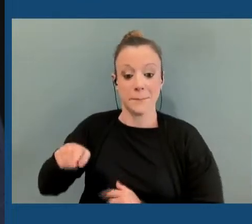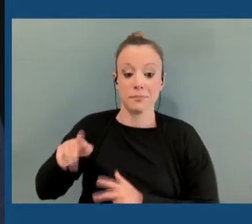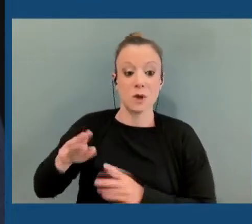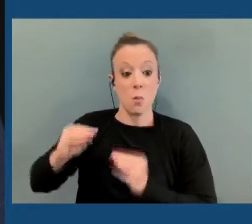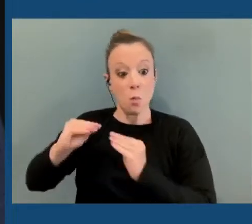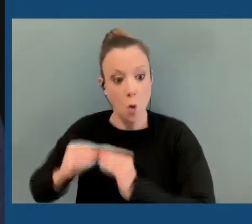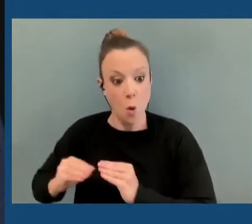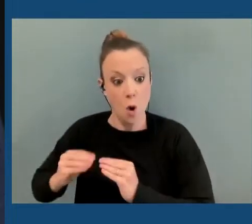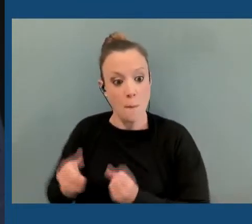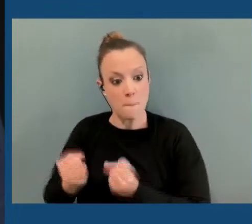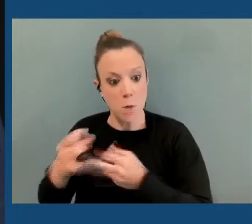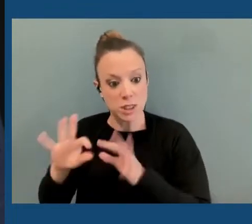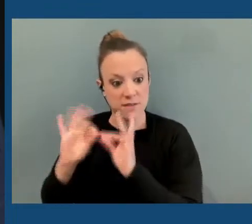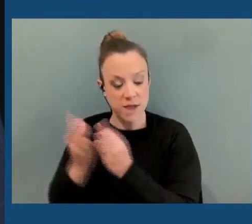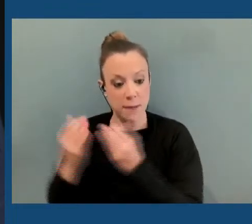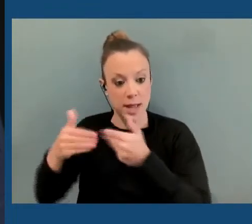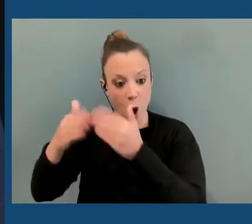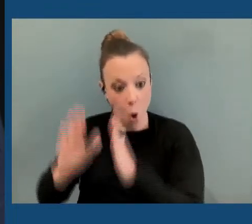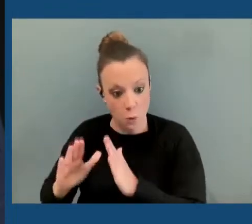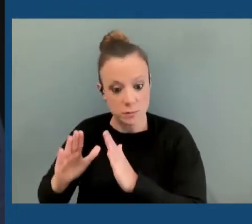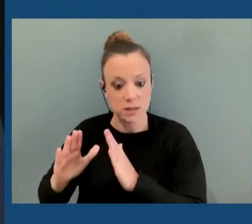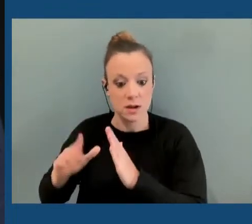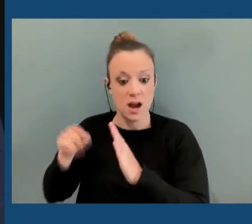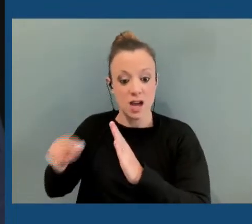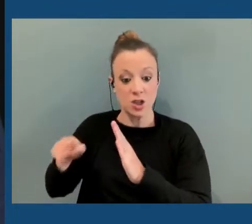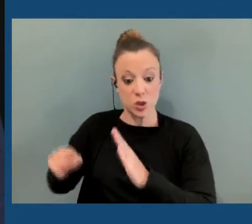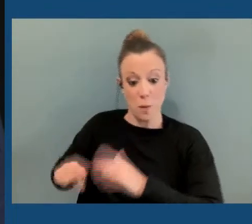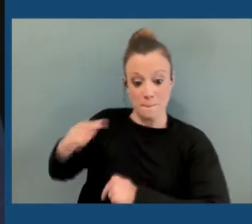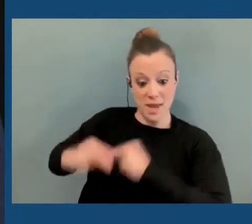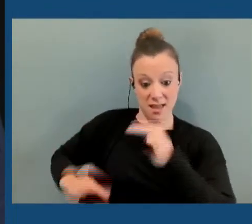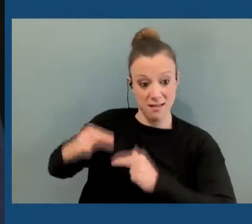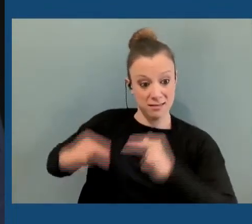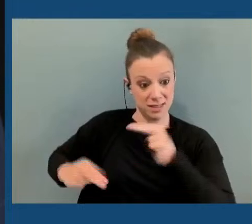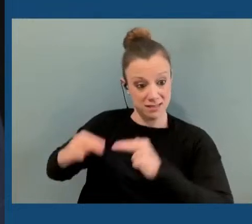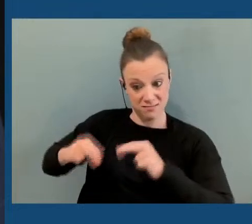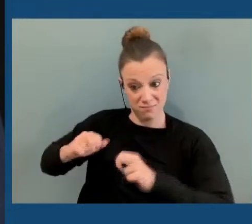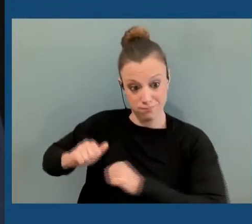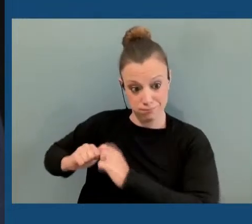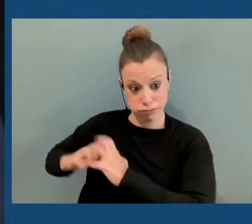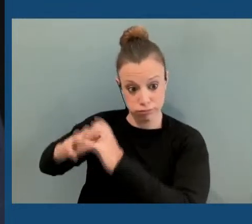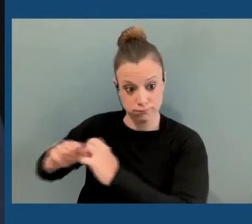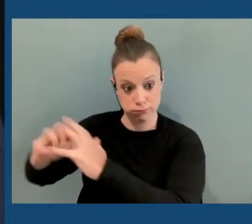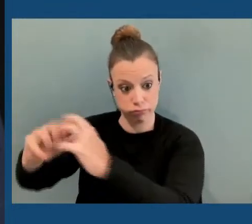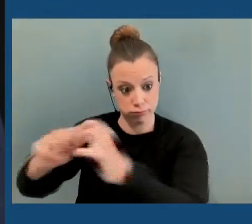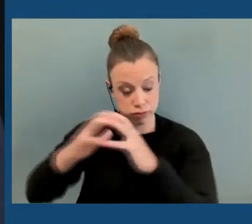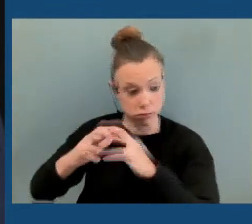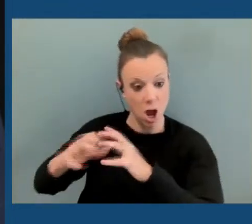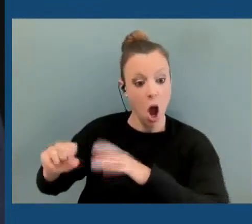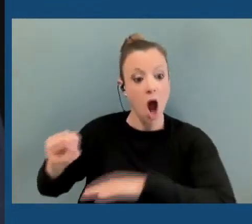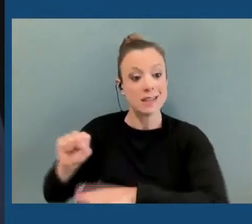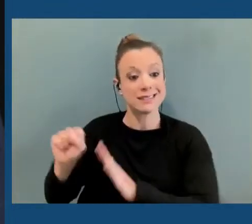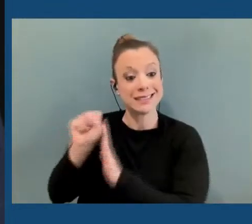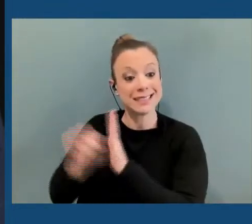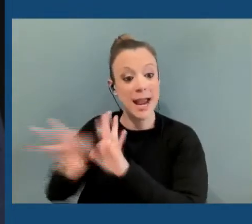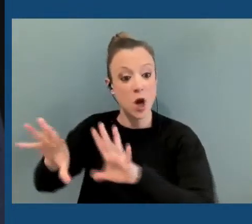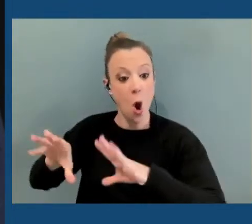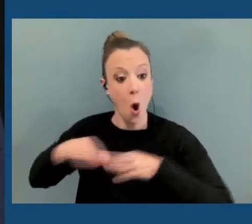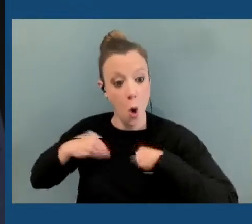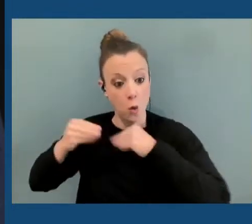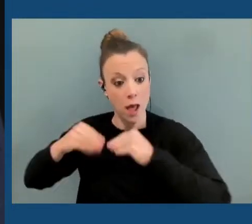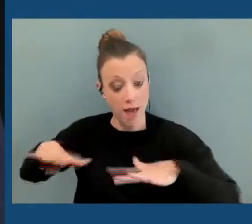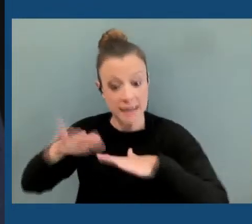state land. I decided that the easiest thing I can do is say, well, that's under the jurisdiction of the state. We can do more